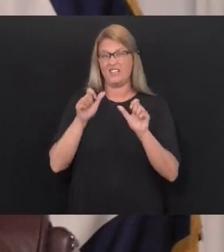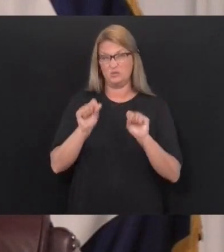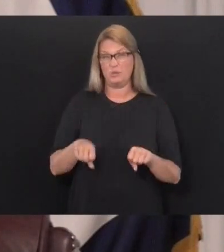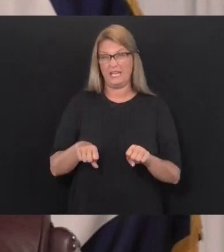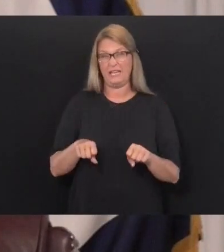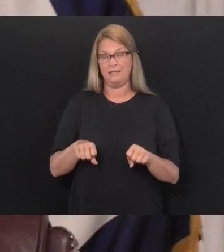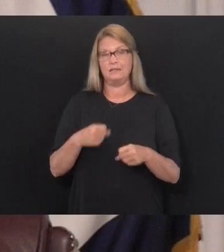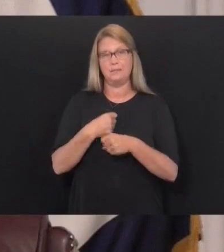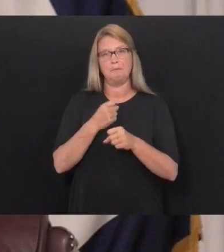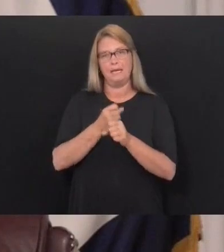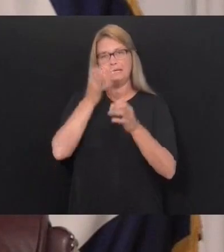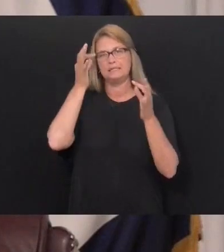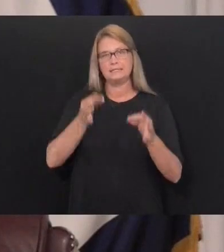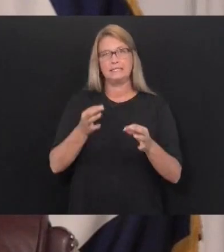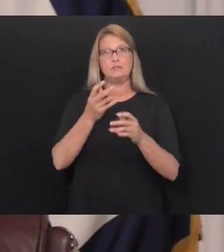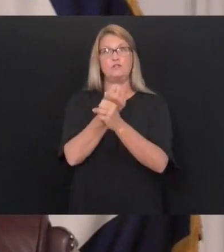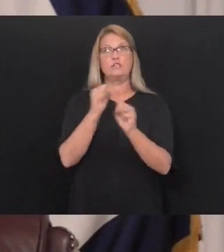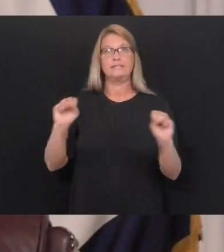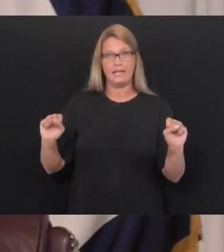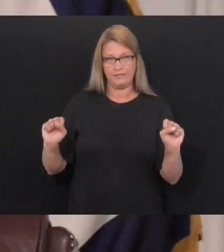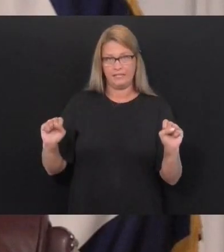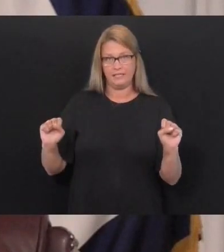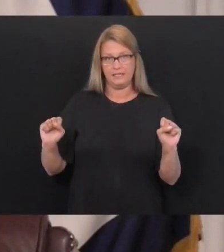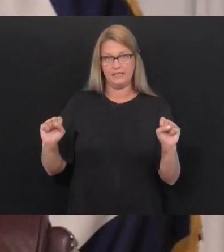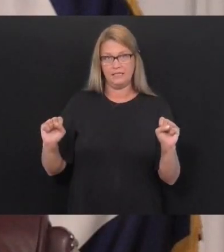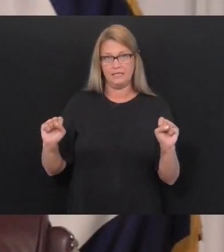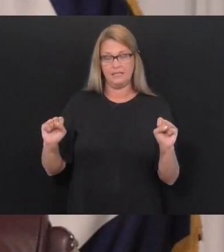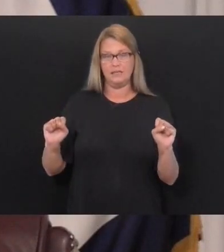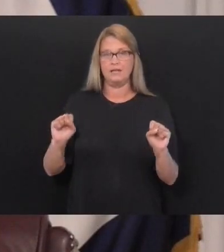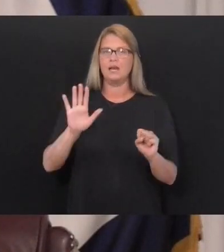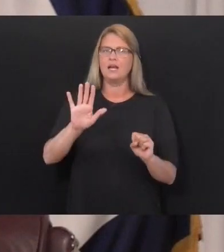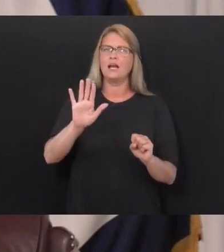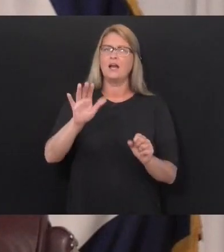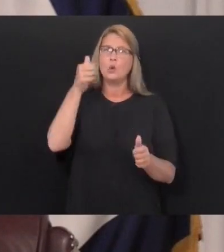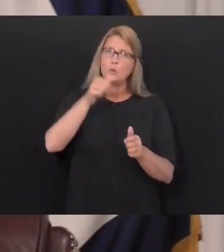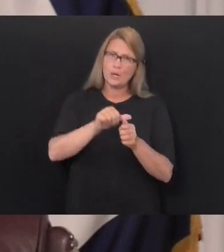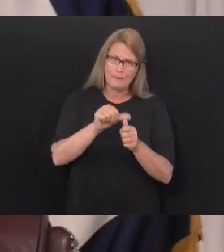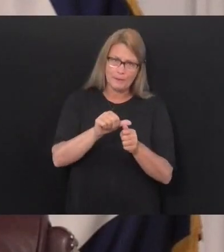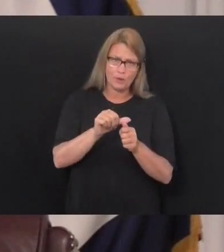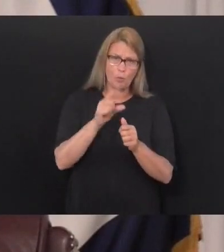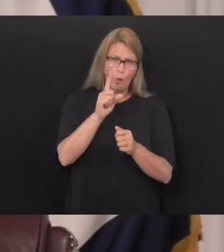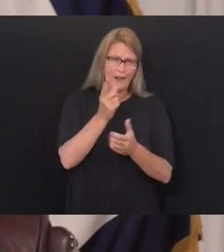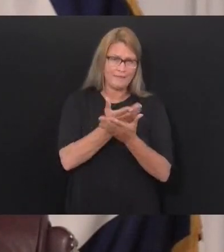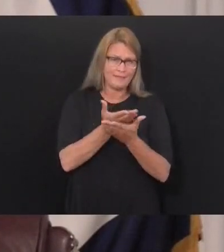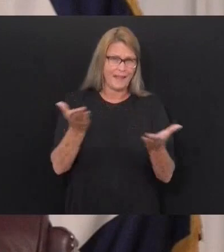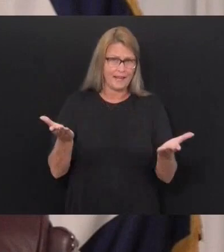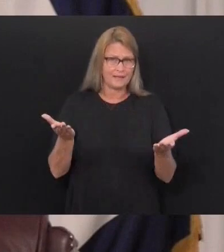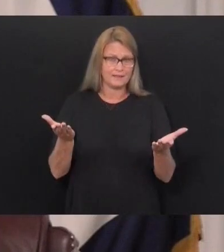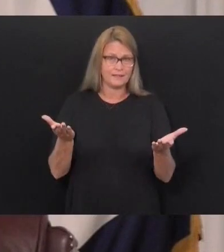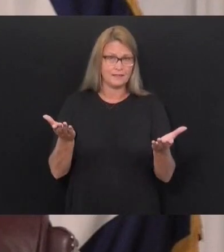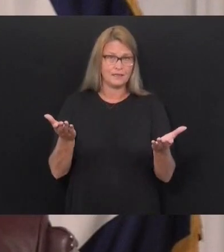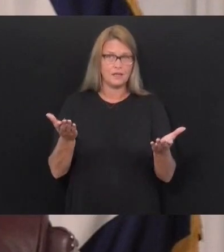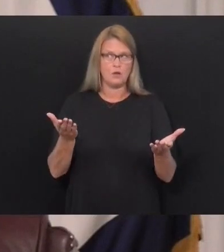to handle. So we have an opportunity right now with the masks to be able to control that.